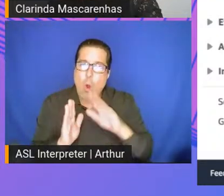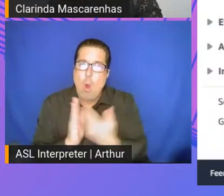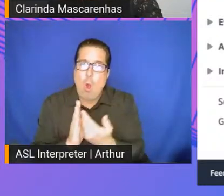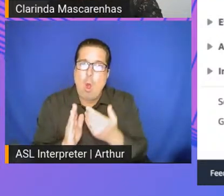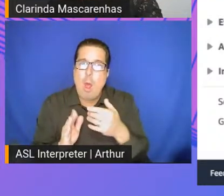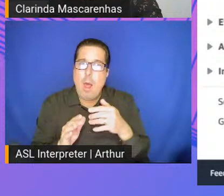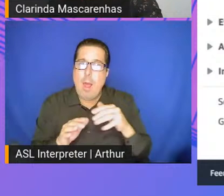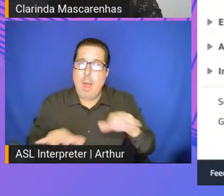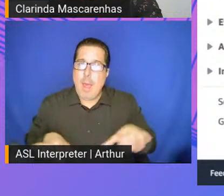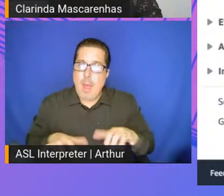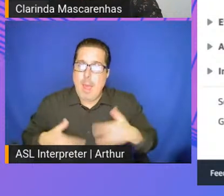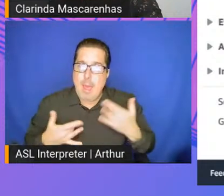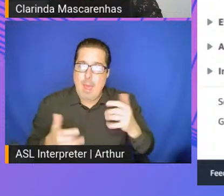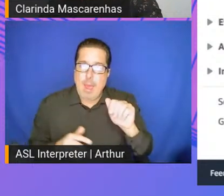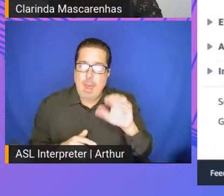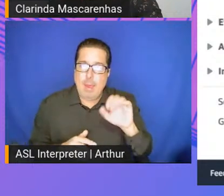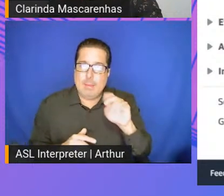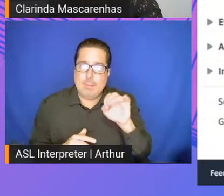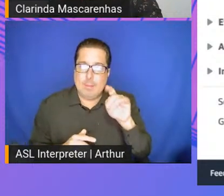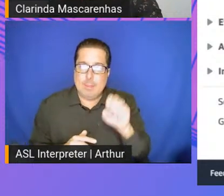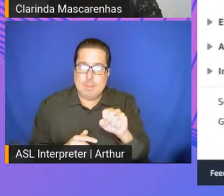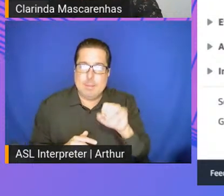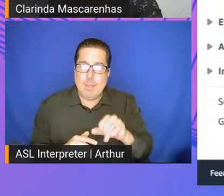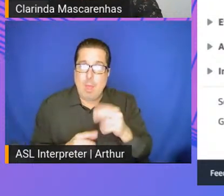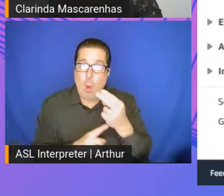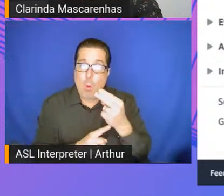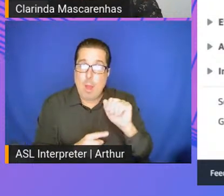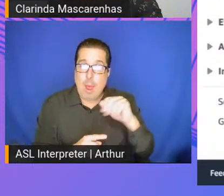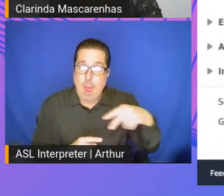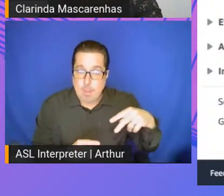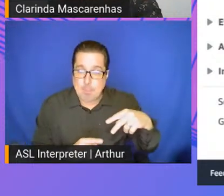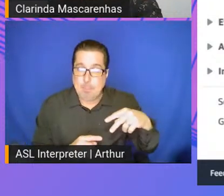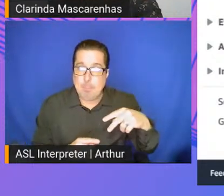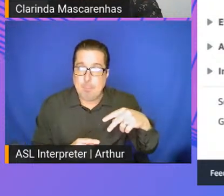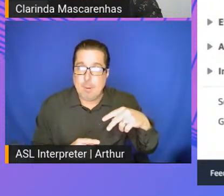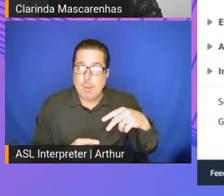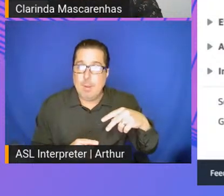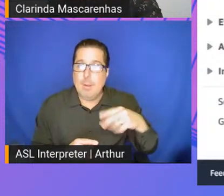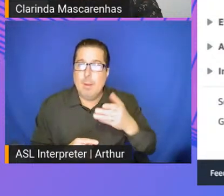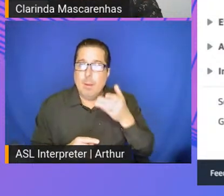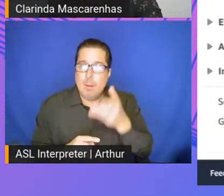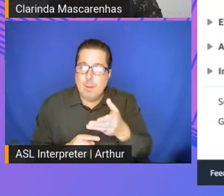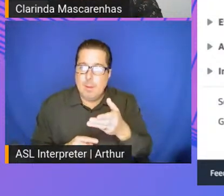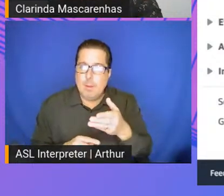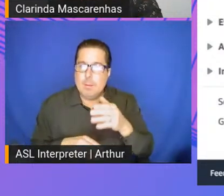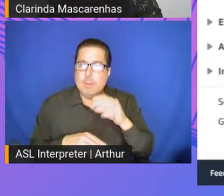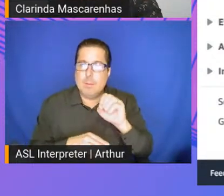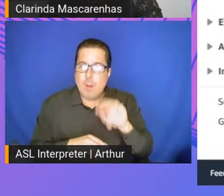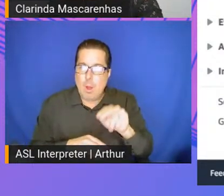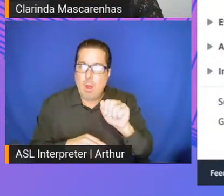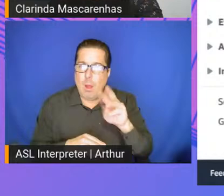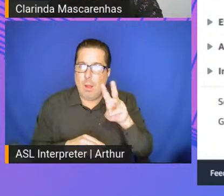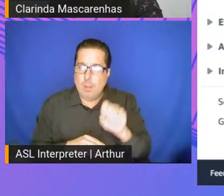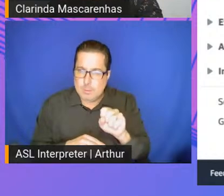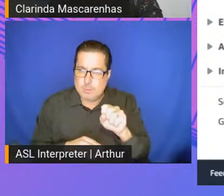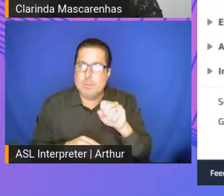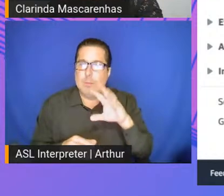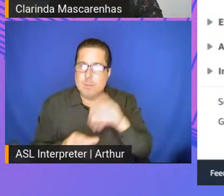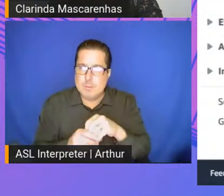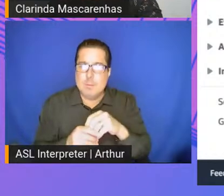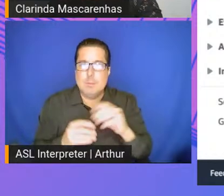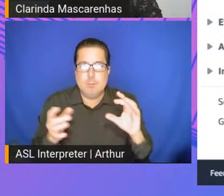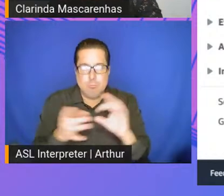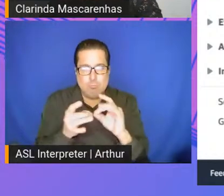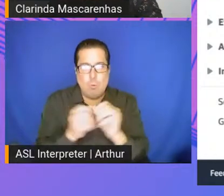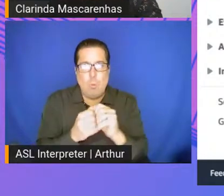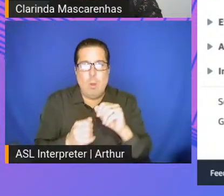app runner service doing, and the communications with the hotel app database, which is